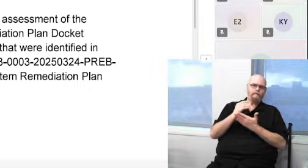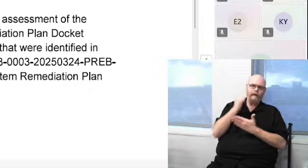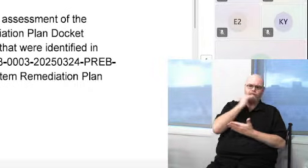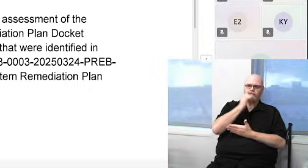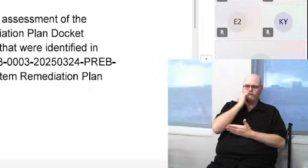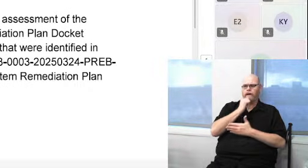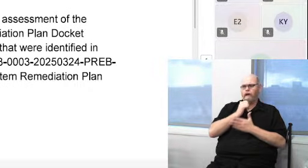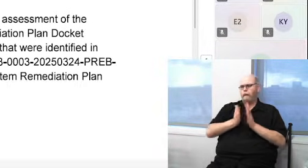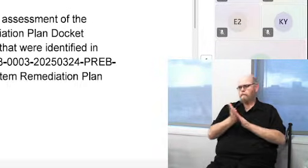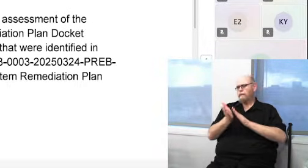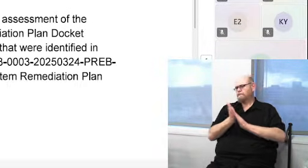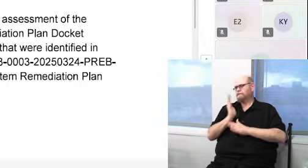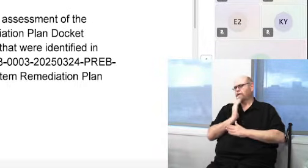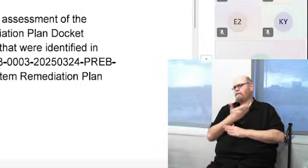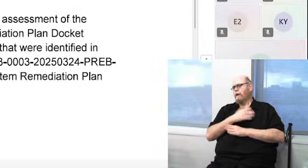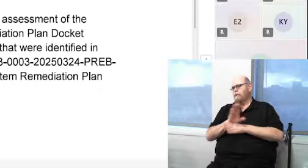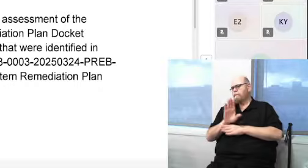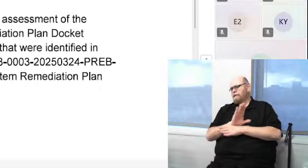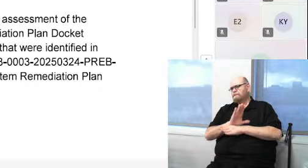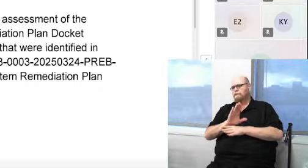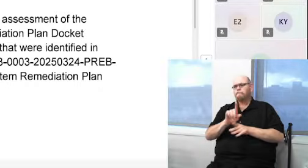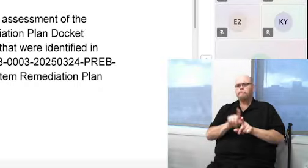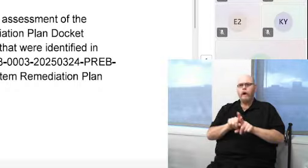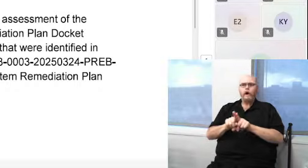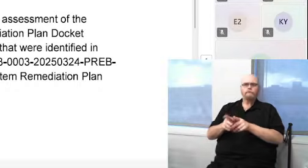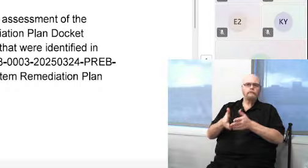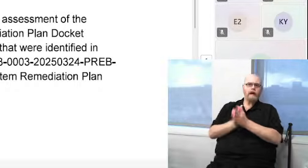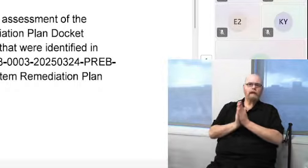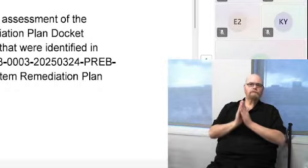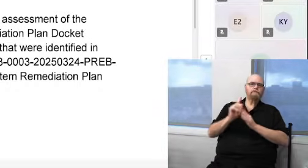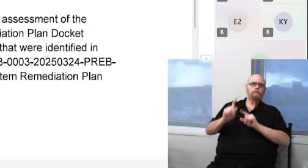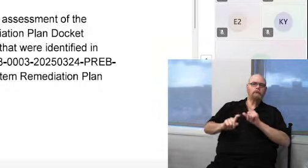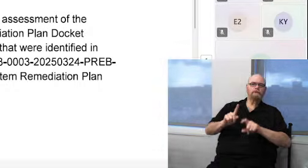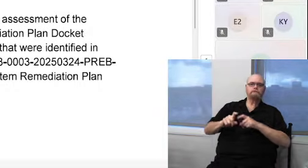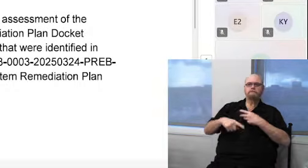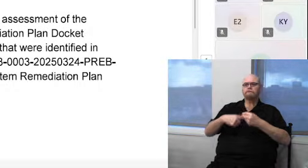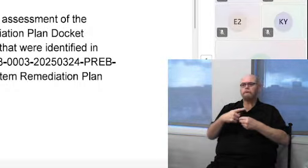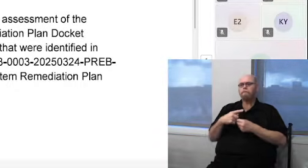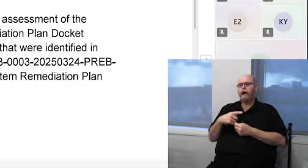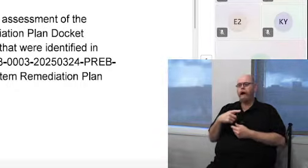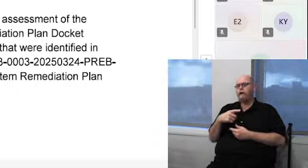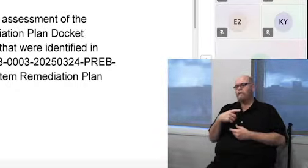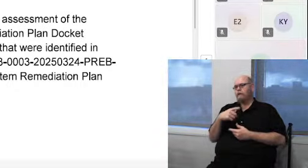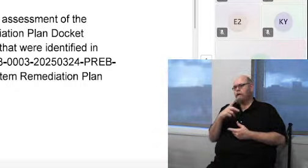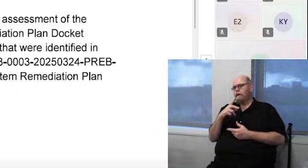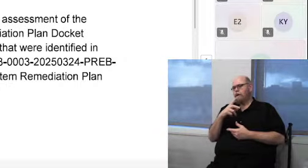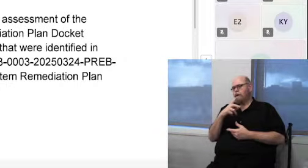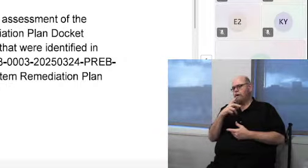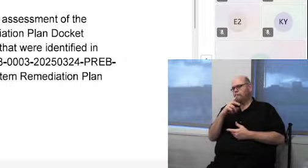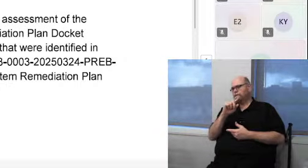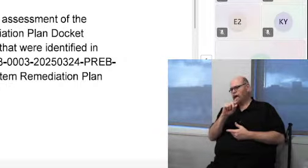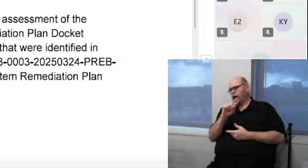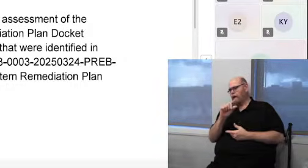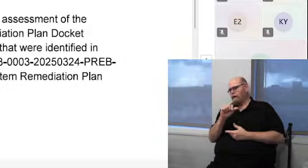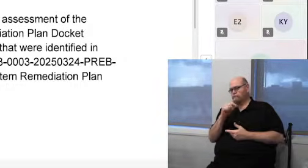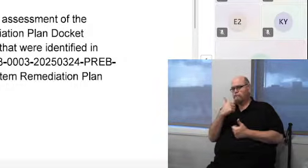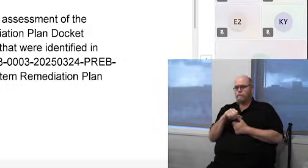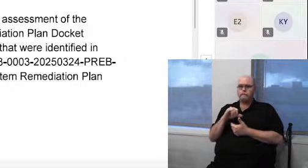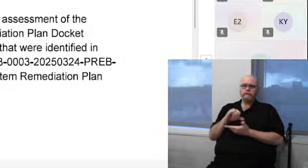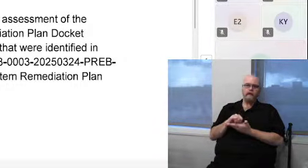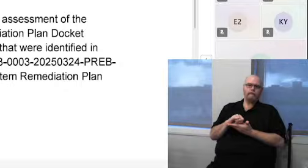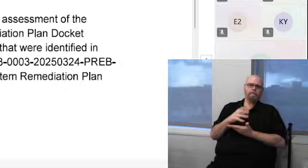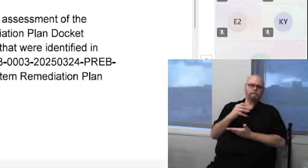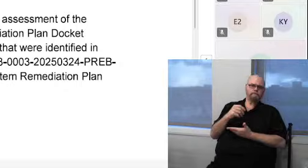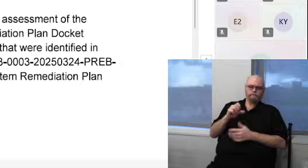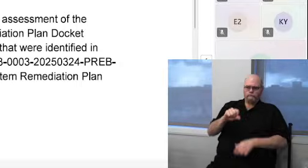of the operations of our business. You were also asked questions about limitations in data. You remember those? Yes.